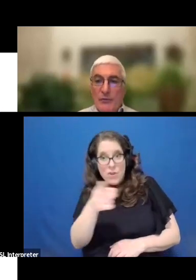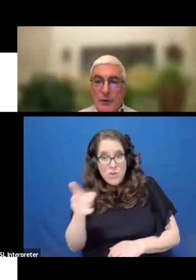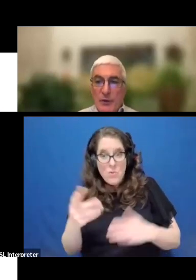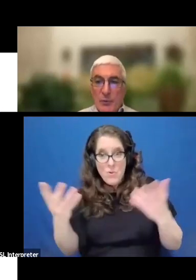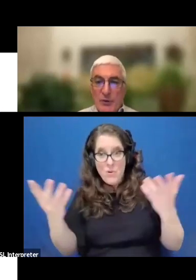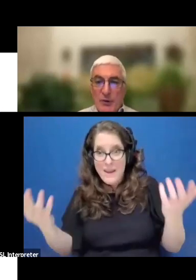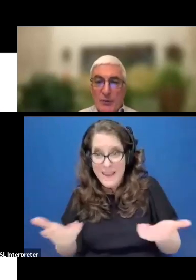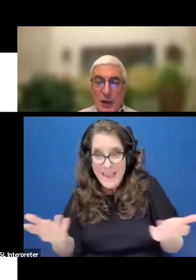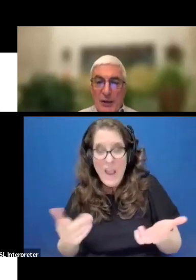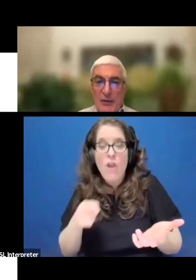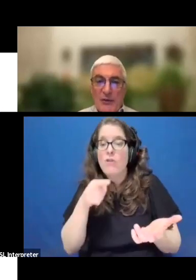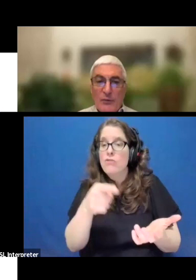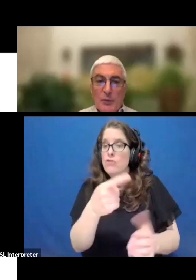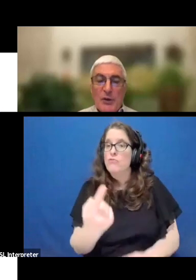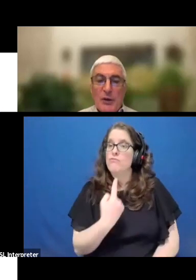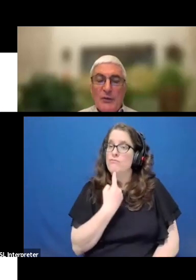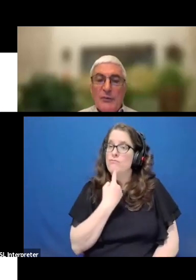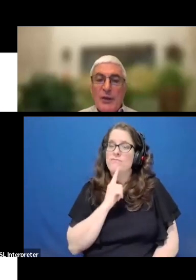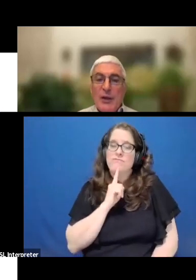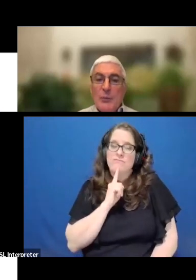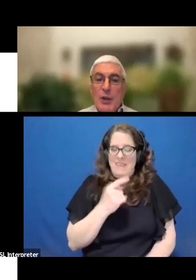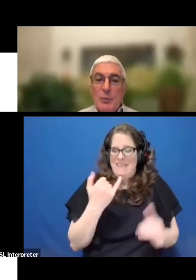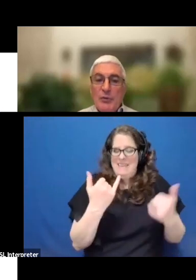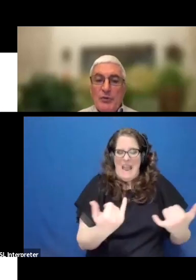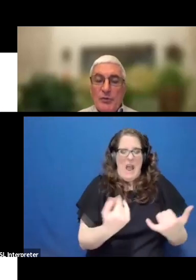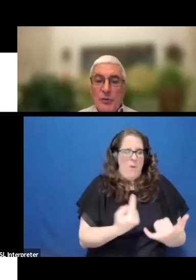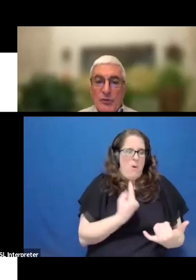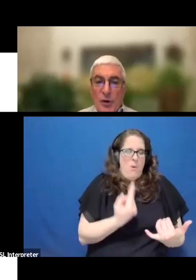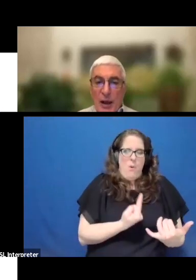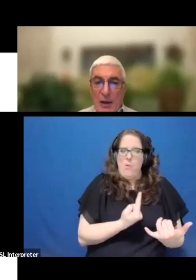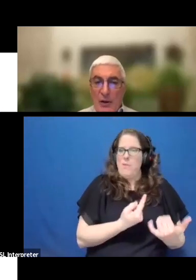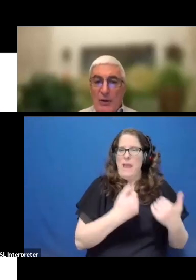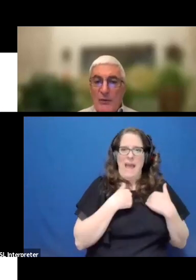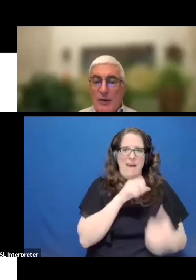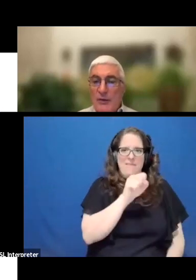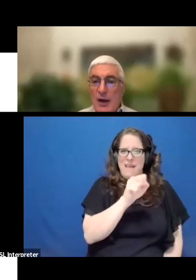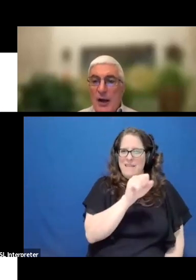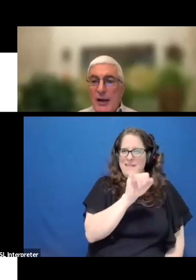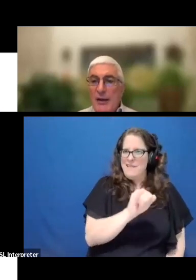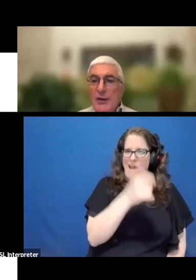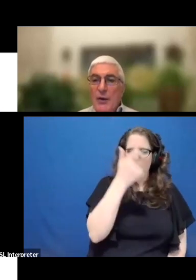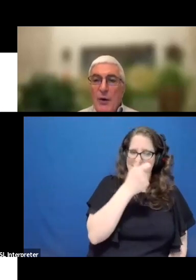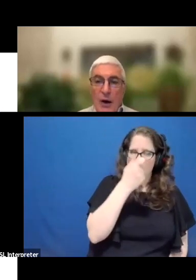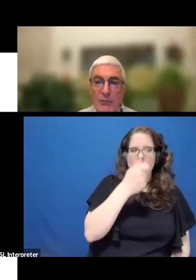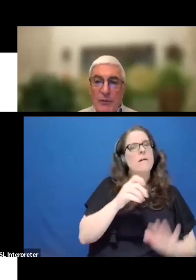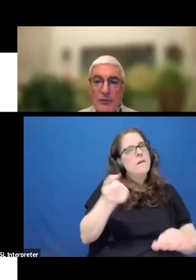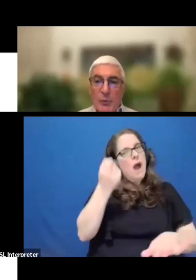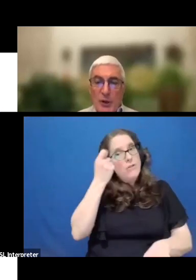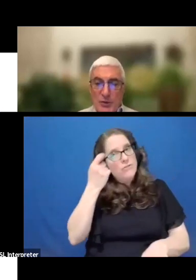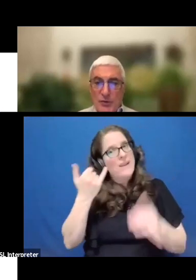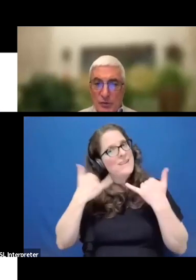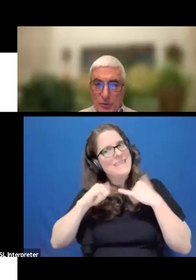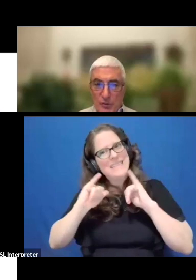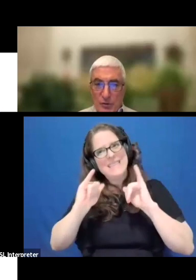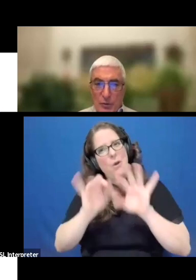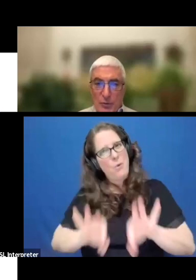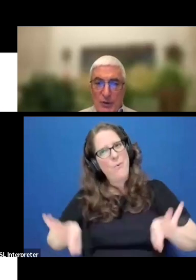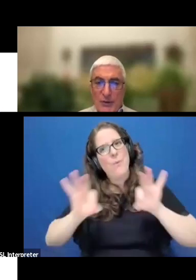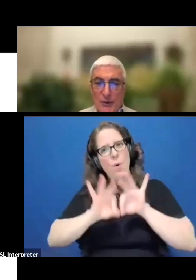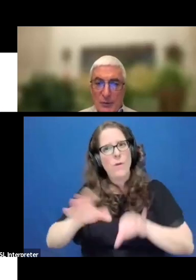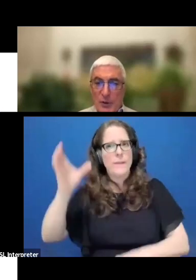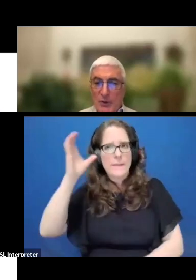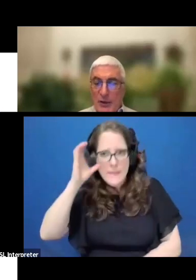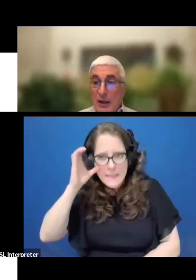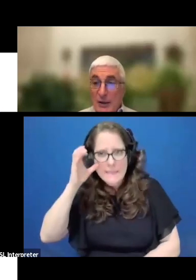worth it for you to participate in this because people who start out on SSI often switch to Social